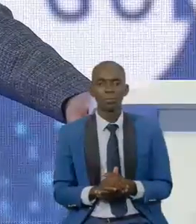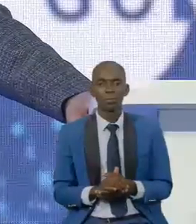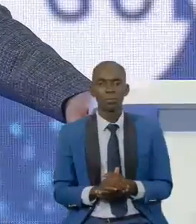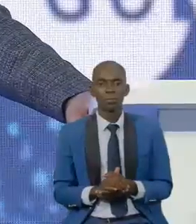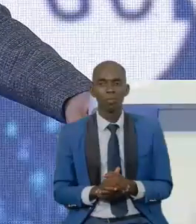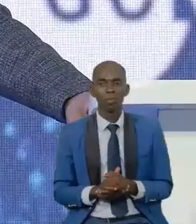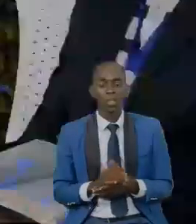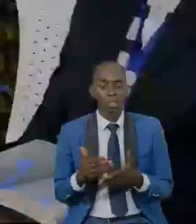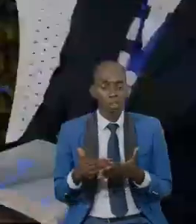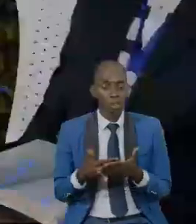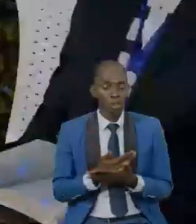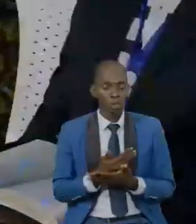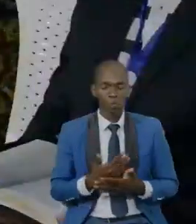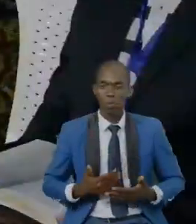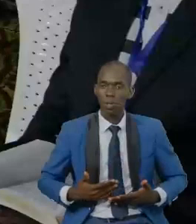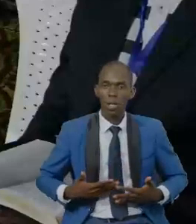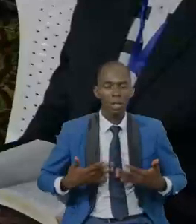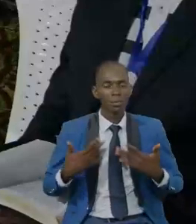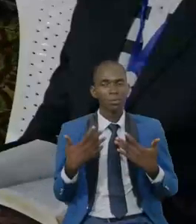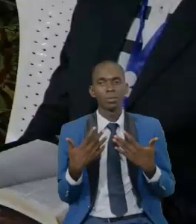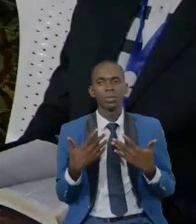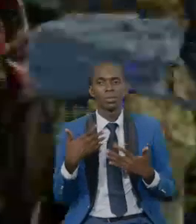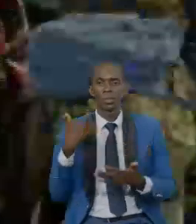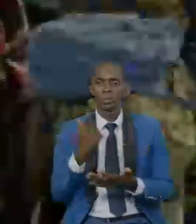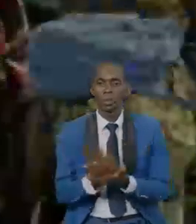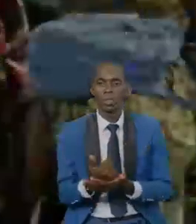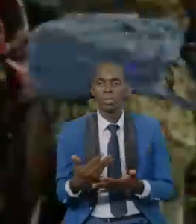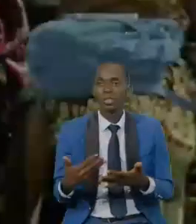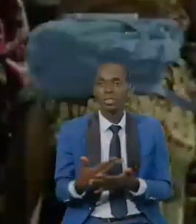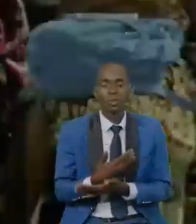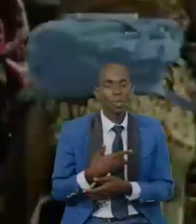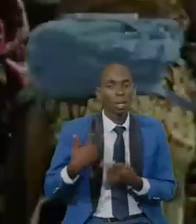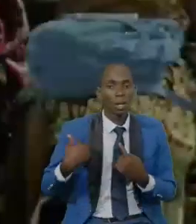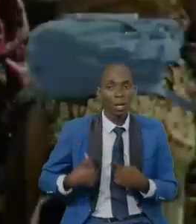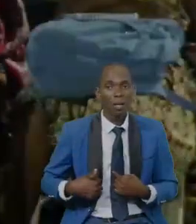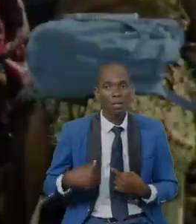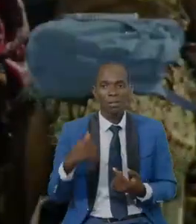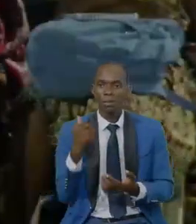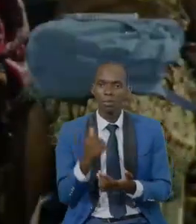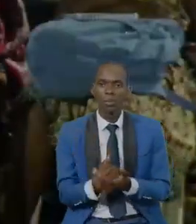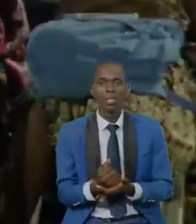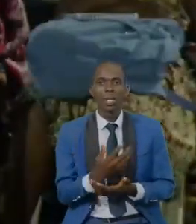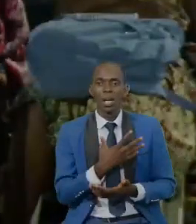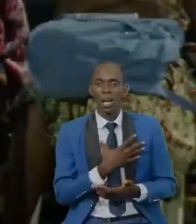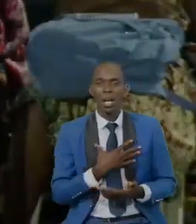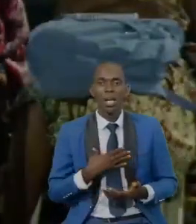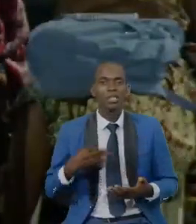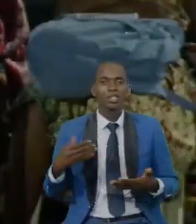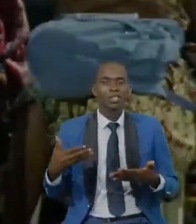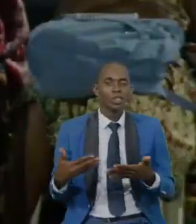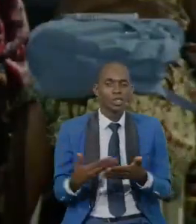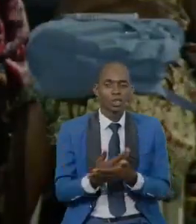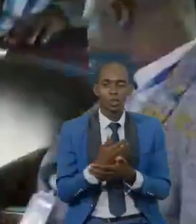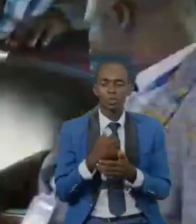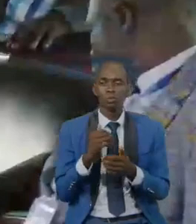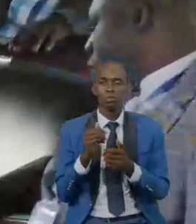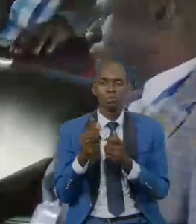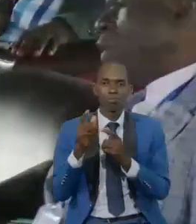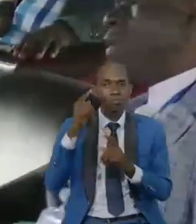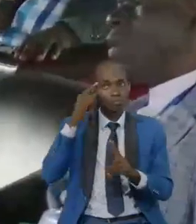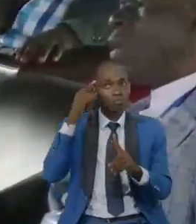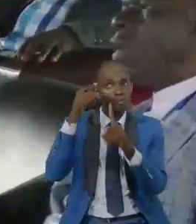New life, new heart, a new pursuit in your life.